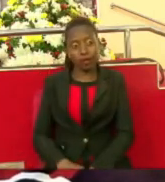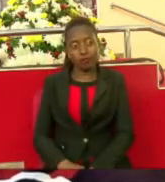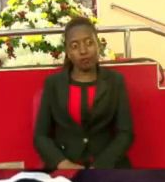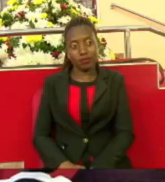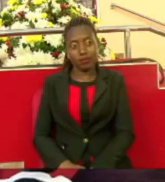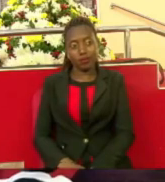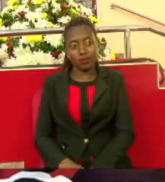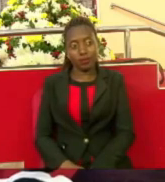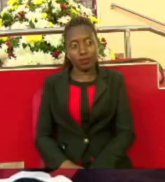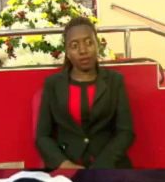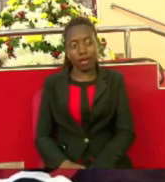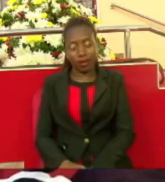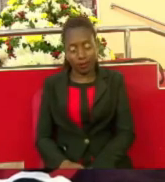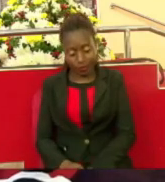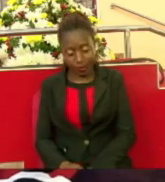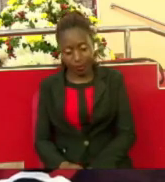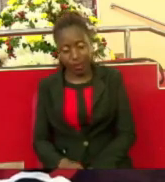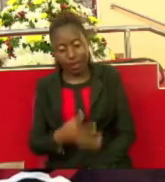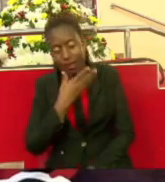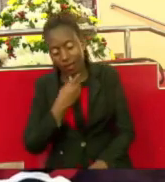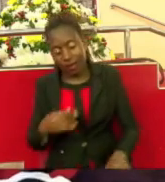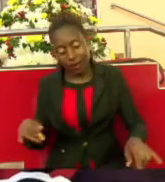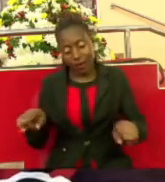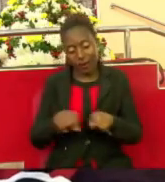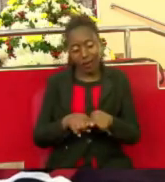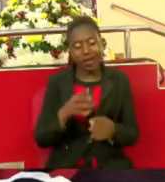It is not the wife who ran away. It is my brother who ran away.